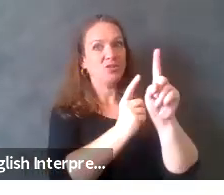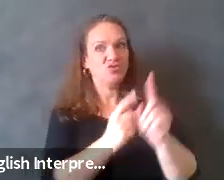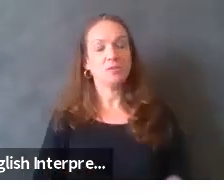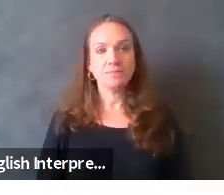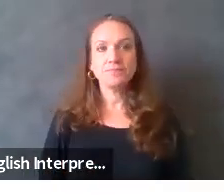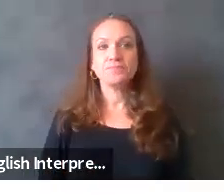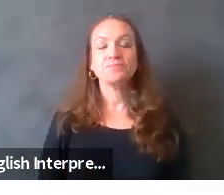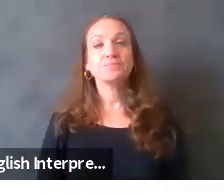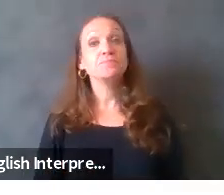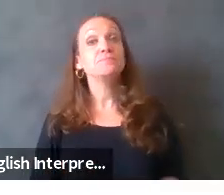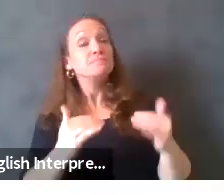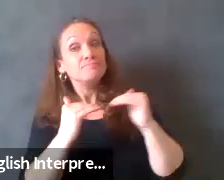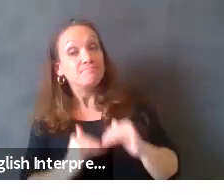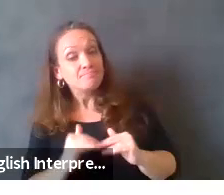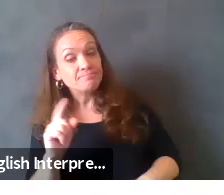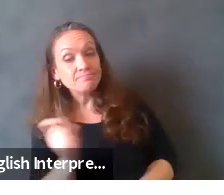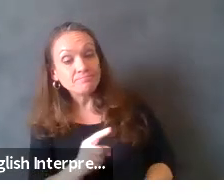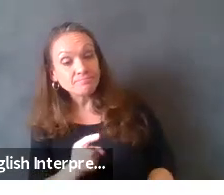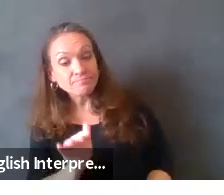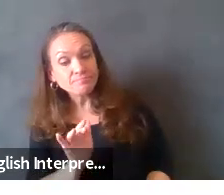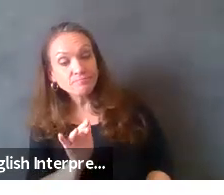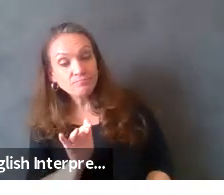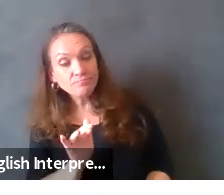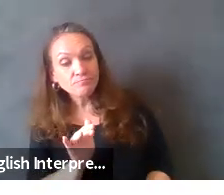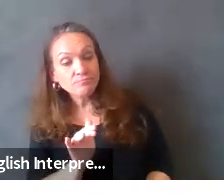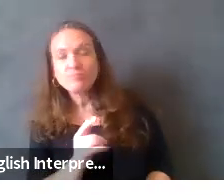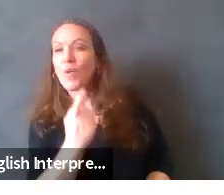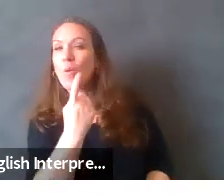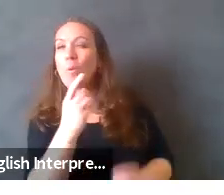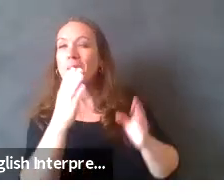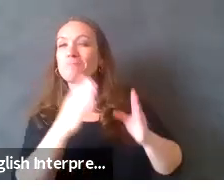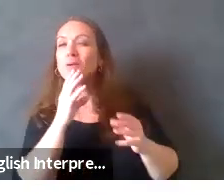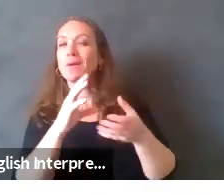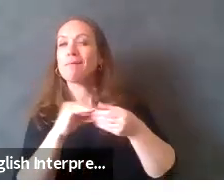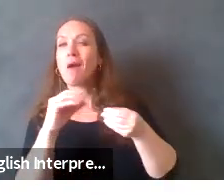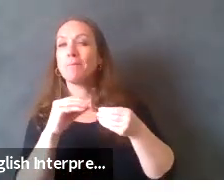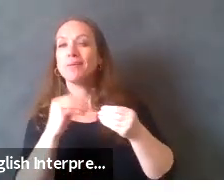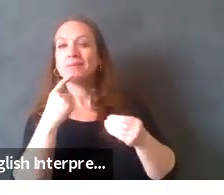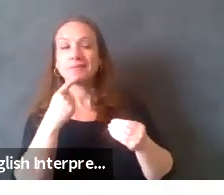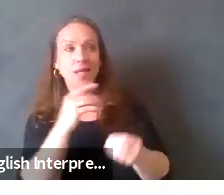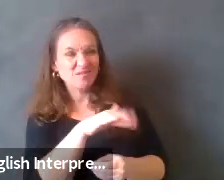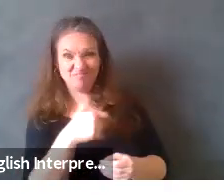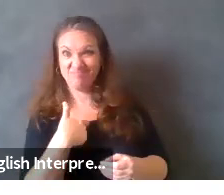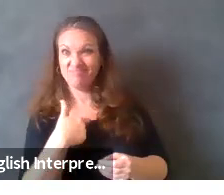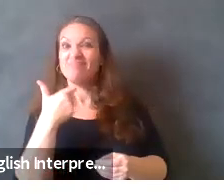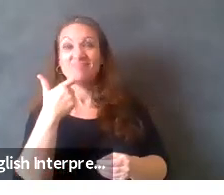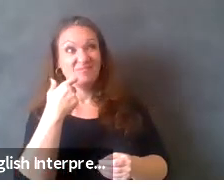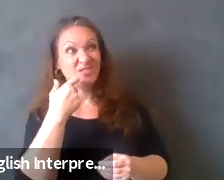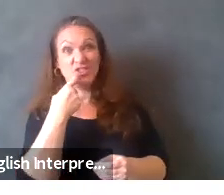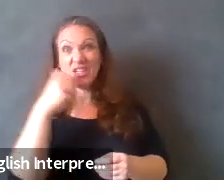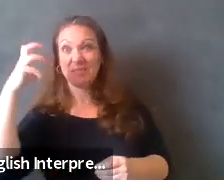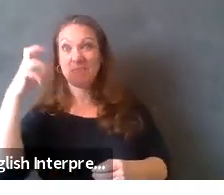ground. One person confirmed just got back from Louisiana, and pet care was a